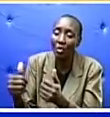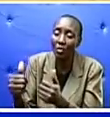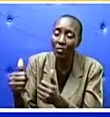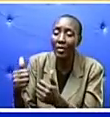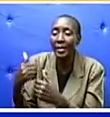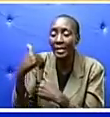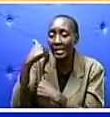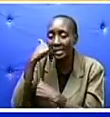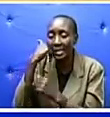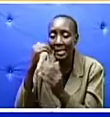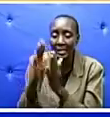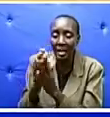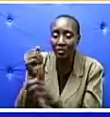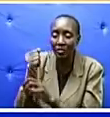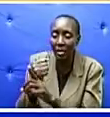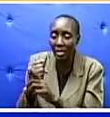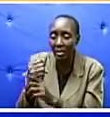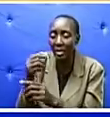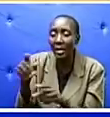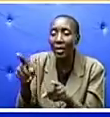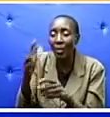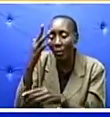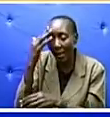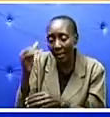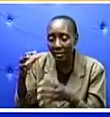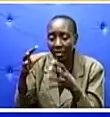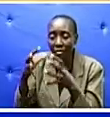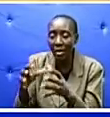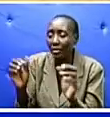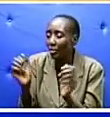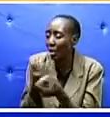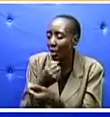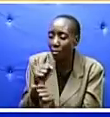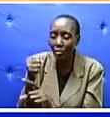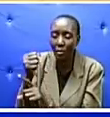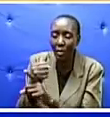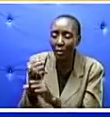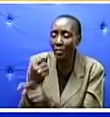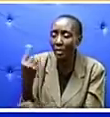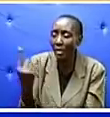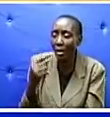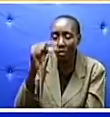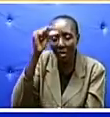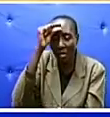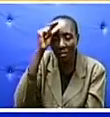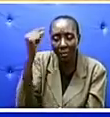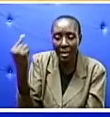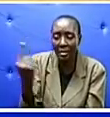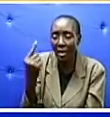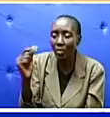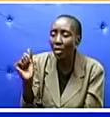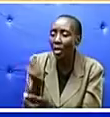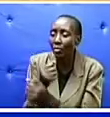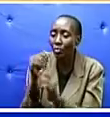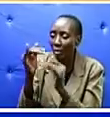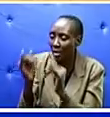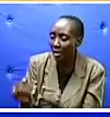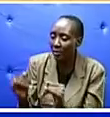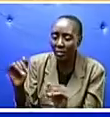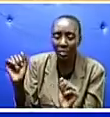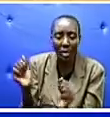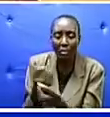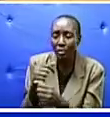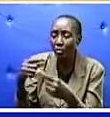always said, as an organization, it cannot fight alone. Government, it cannot fight alone. As individual, we cannot fight